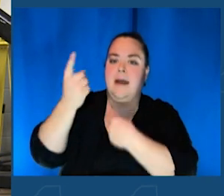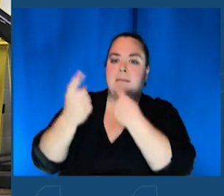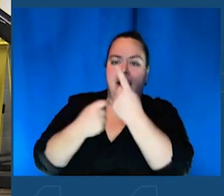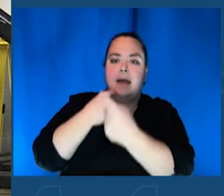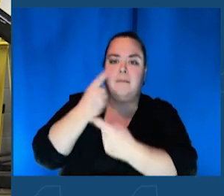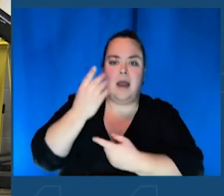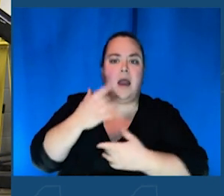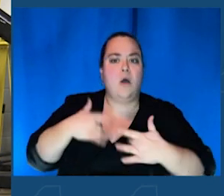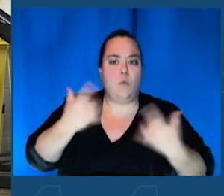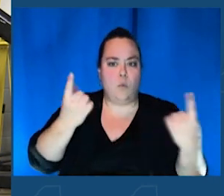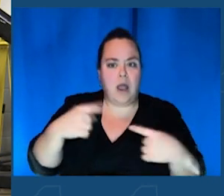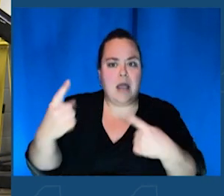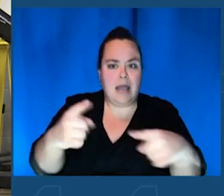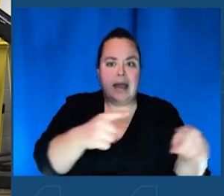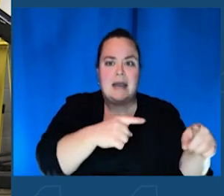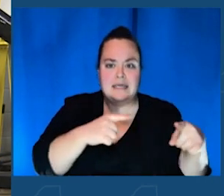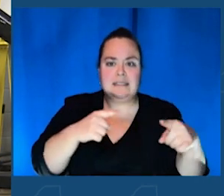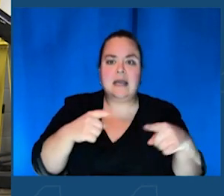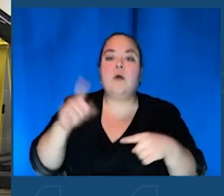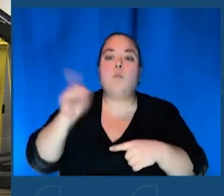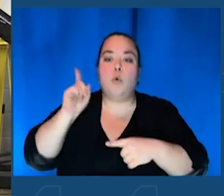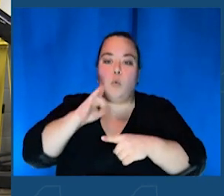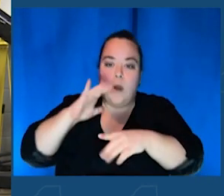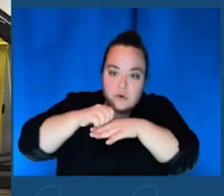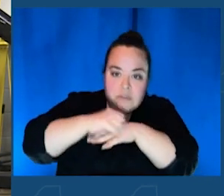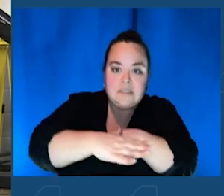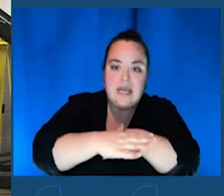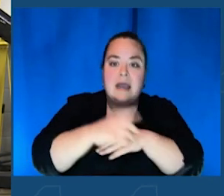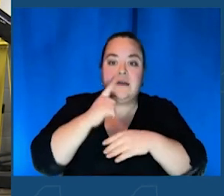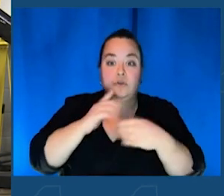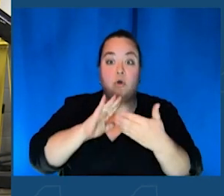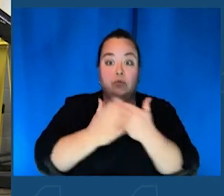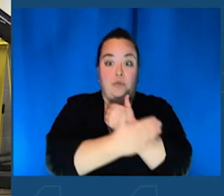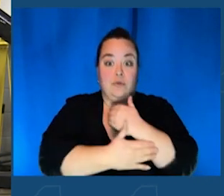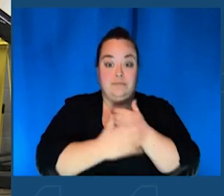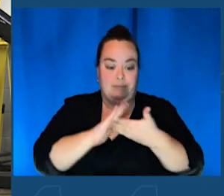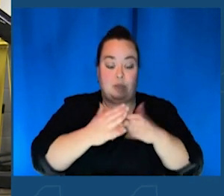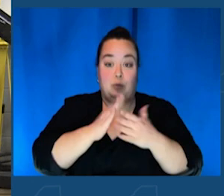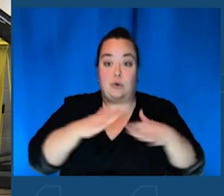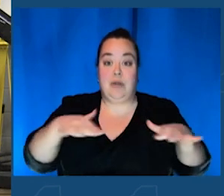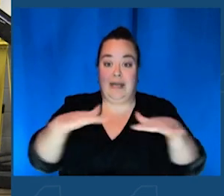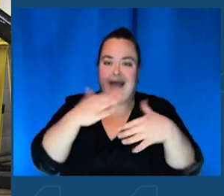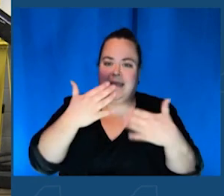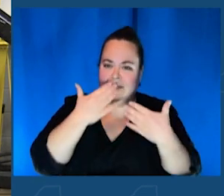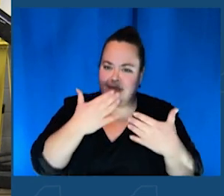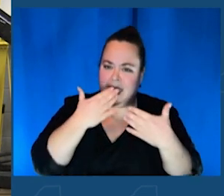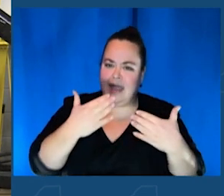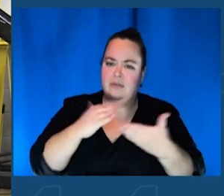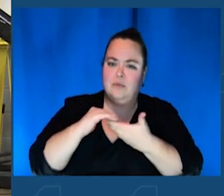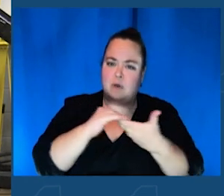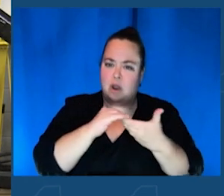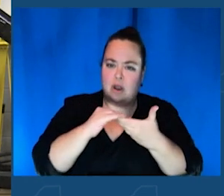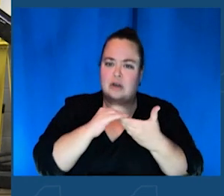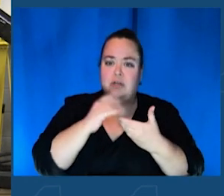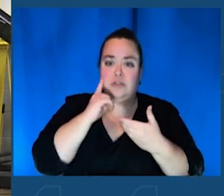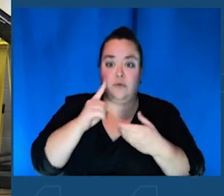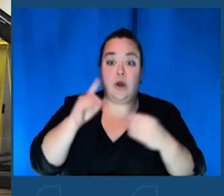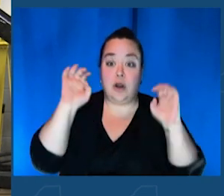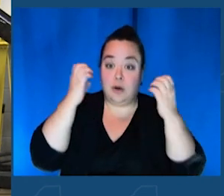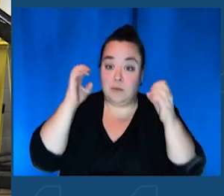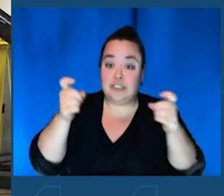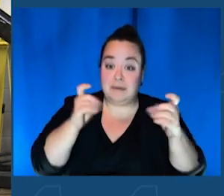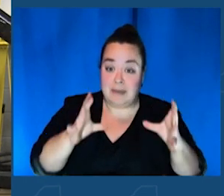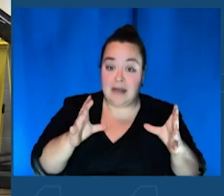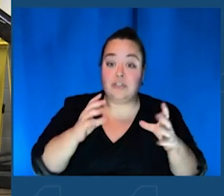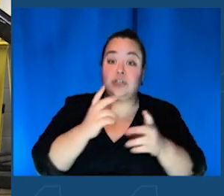So on behalf of the people of this community, I want to thank all of our partners for participating not only in those emergency manager and supervisor calls,